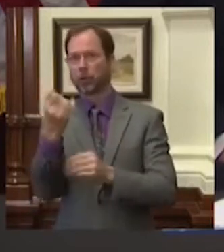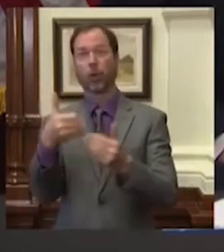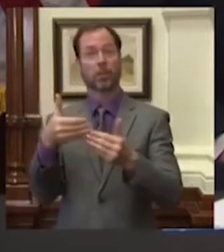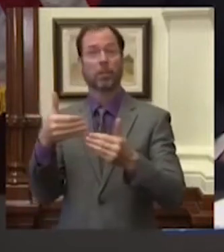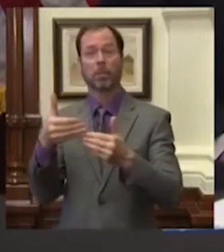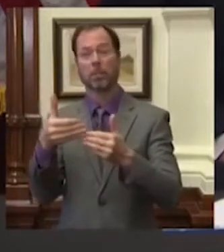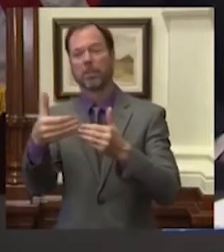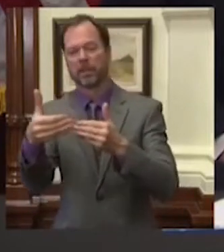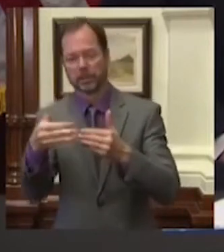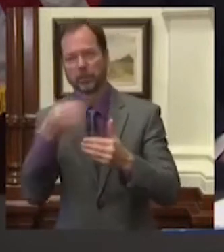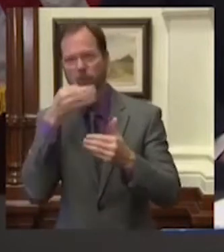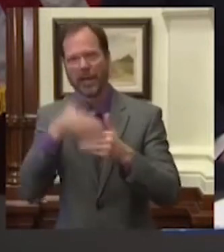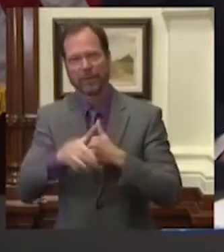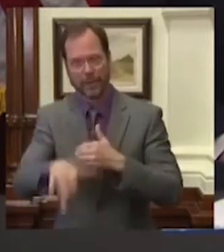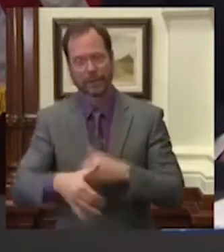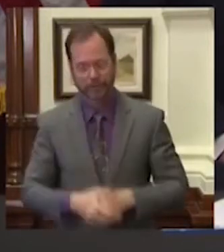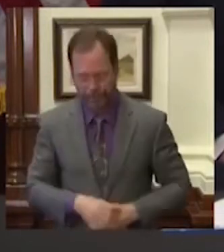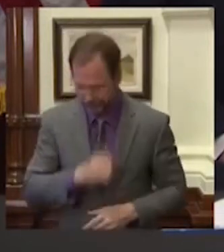thereafter.